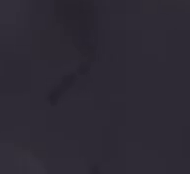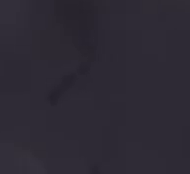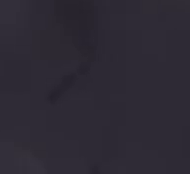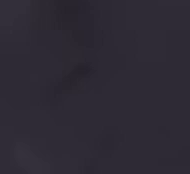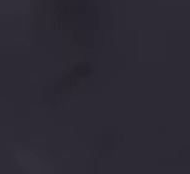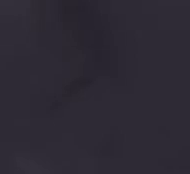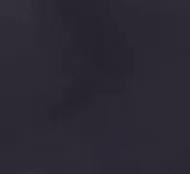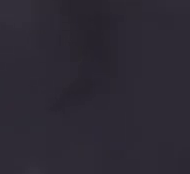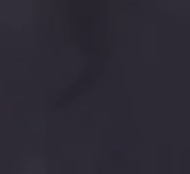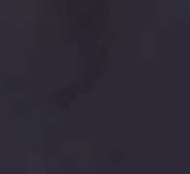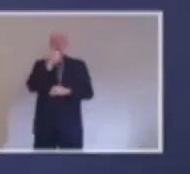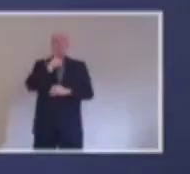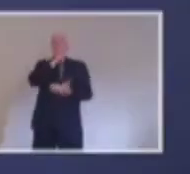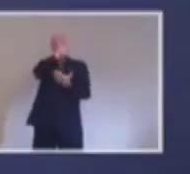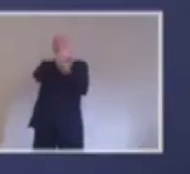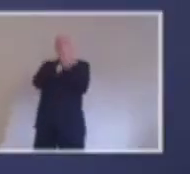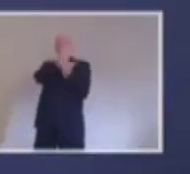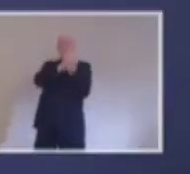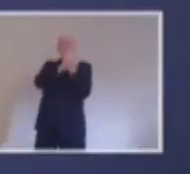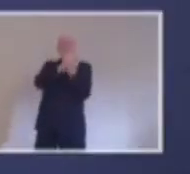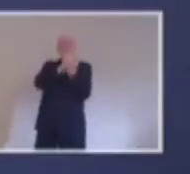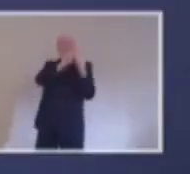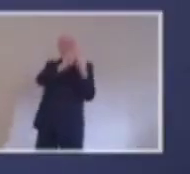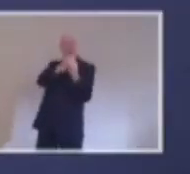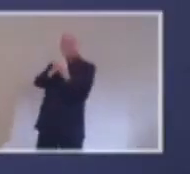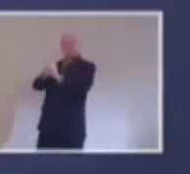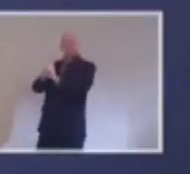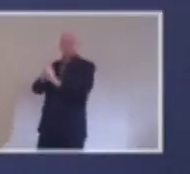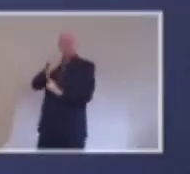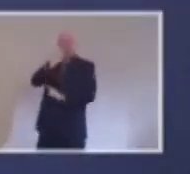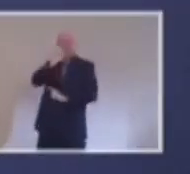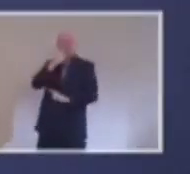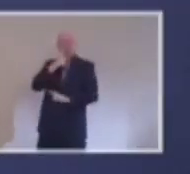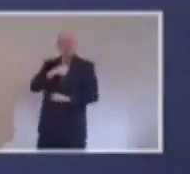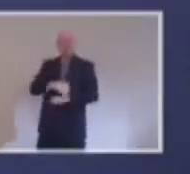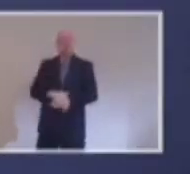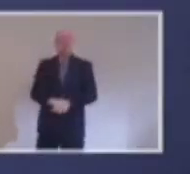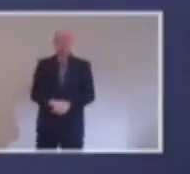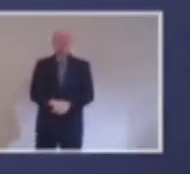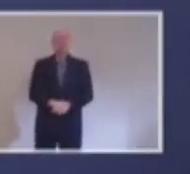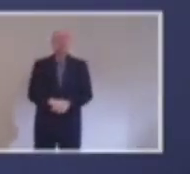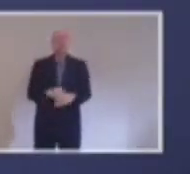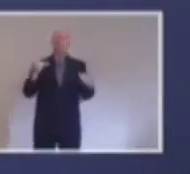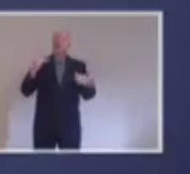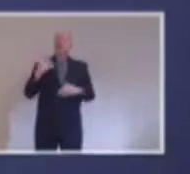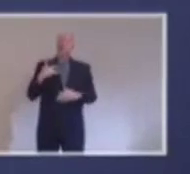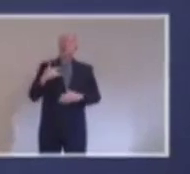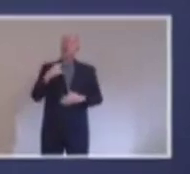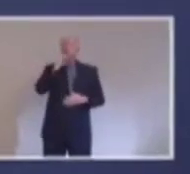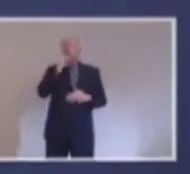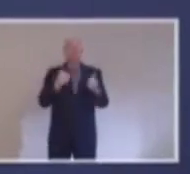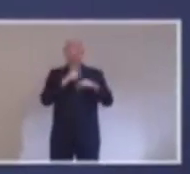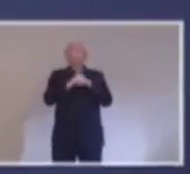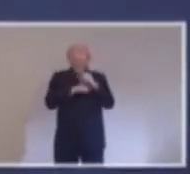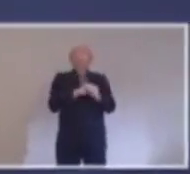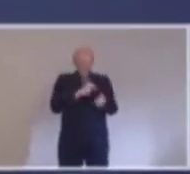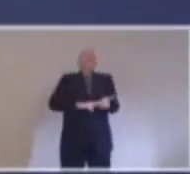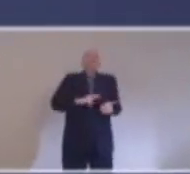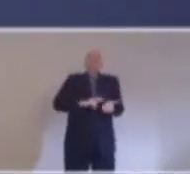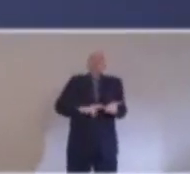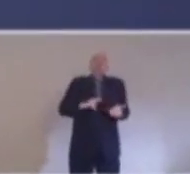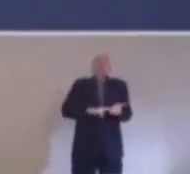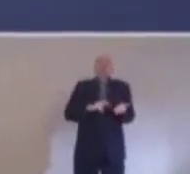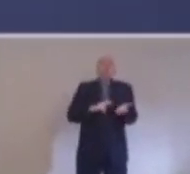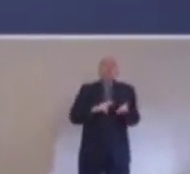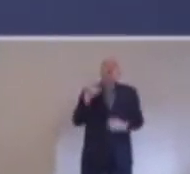By following the guidance. And we're working for the day when life will be back to normal. Flying in a